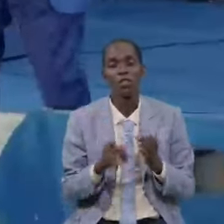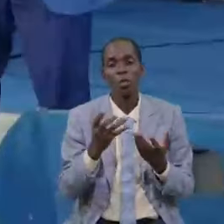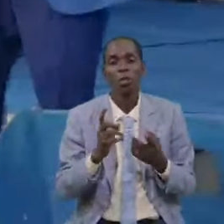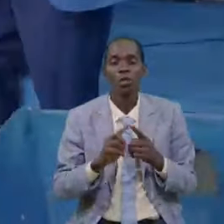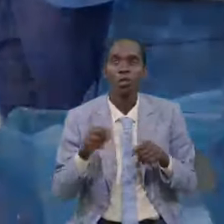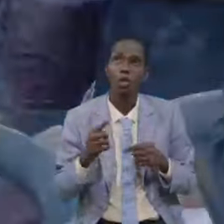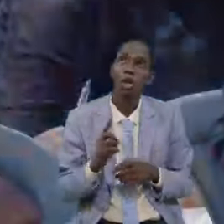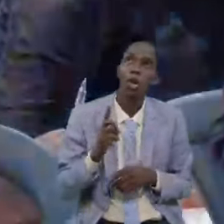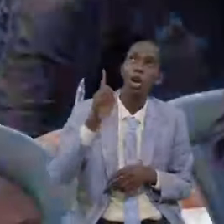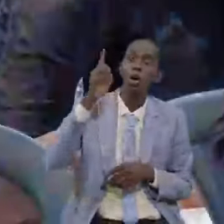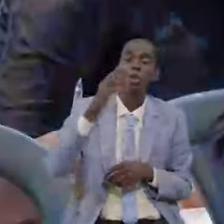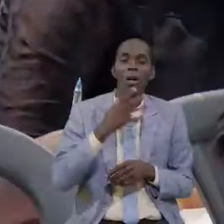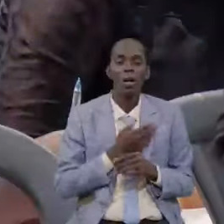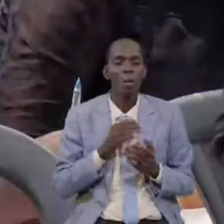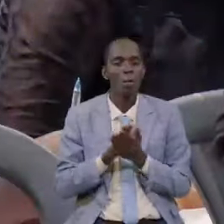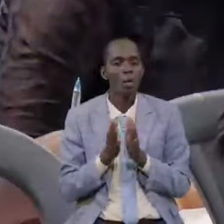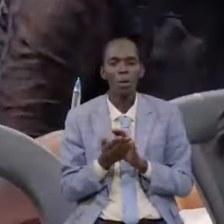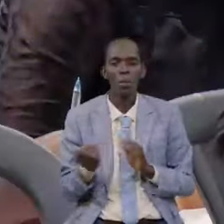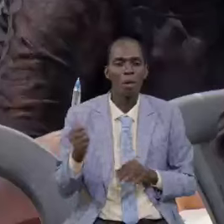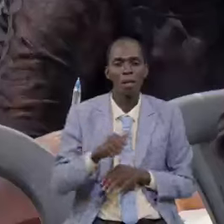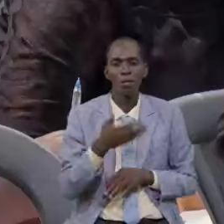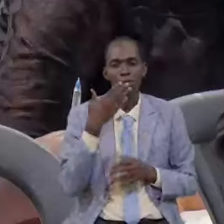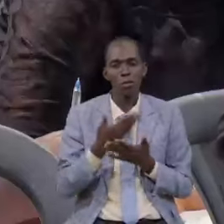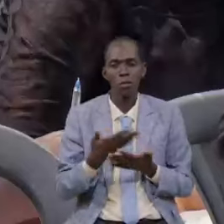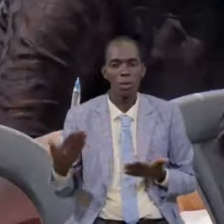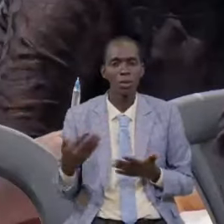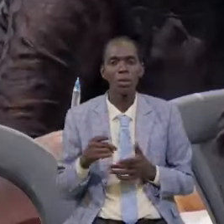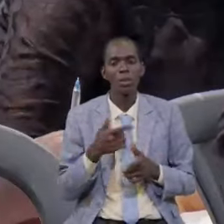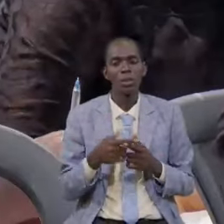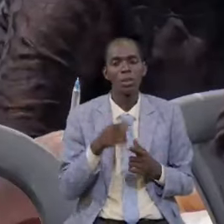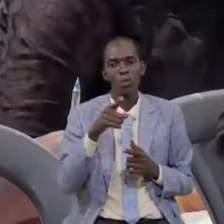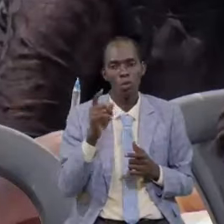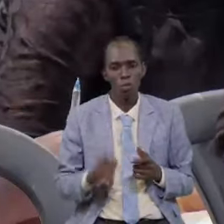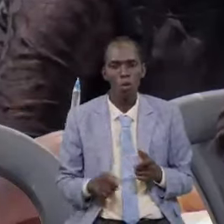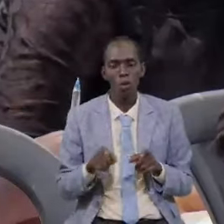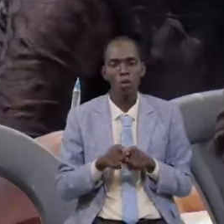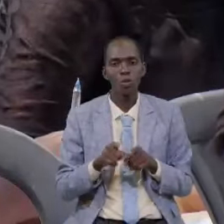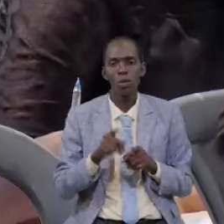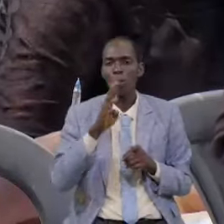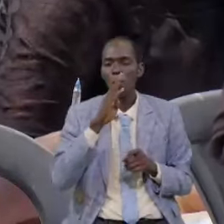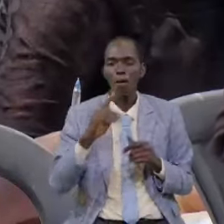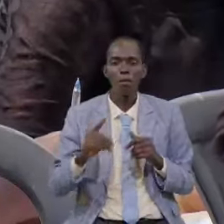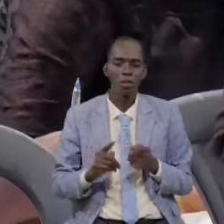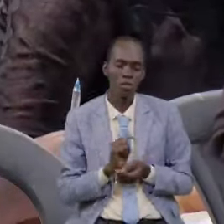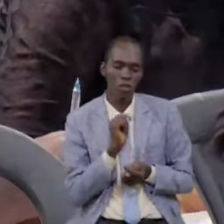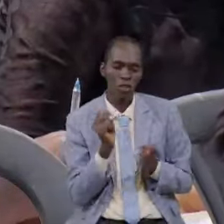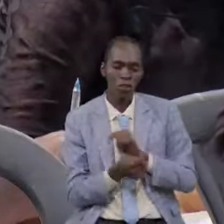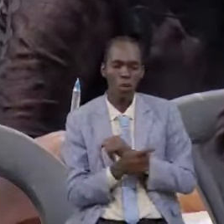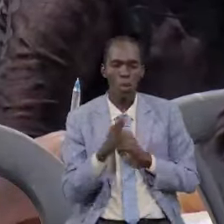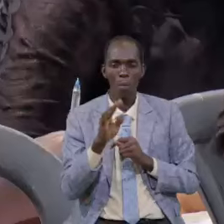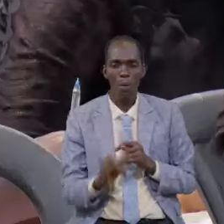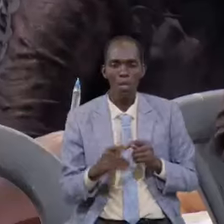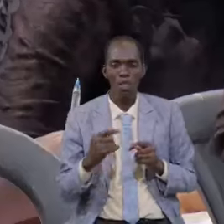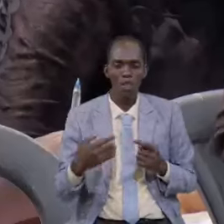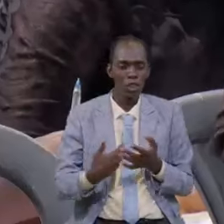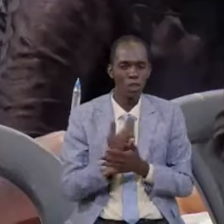anything at all, then you must be transformed by the renewing of your mind, that ye may prove, that ye